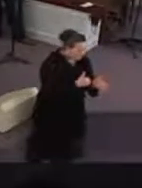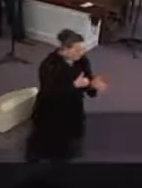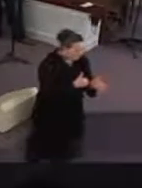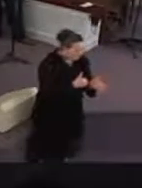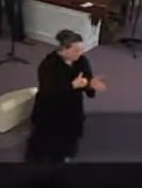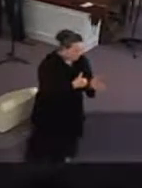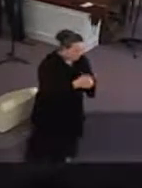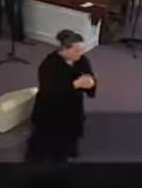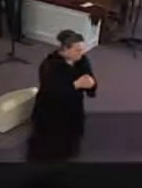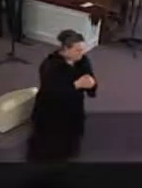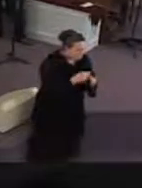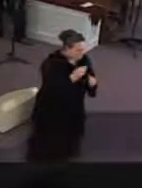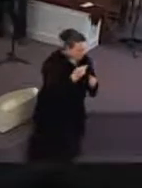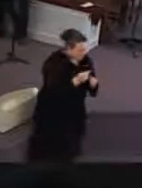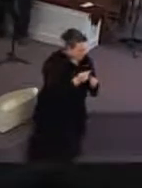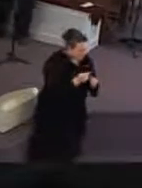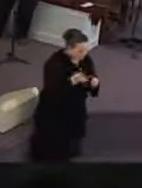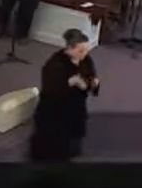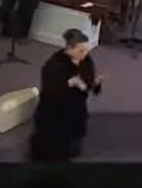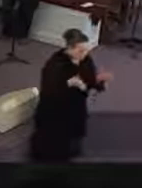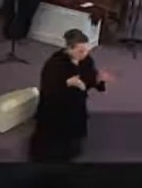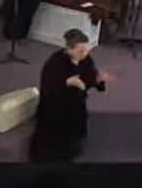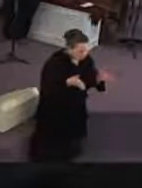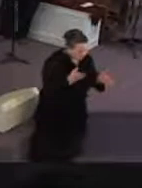this little space called grace.